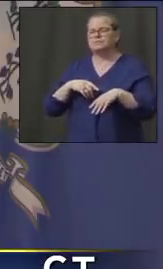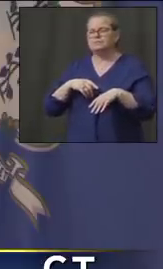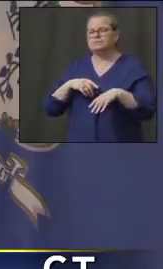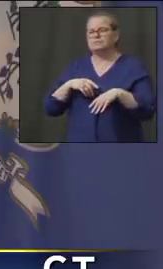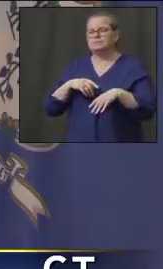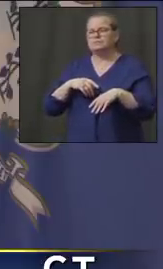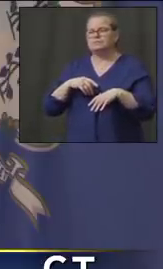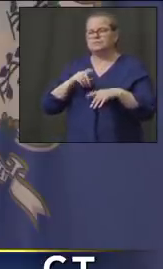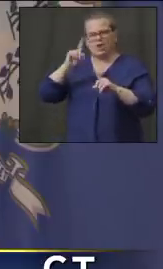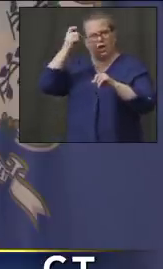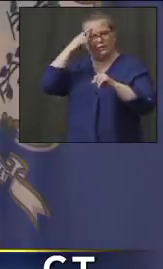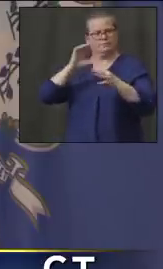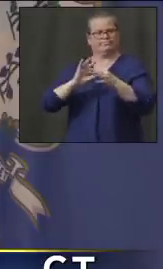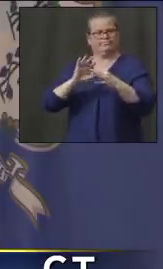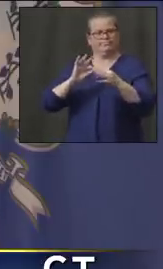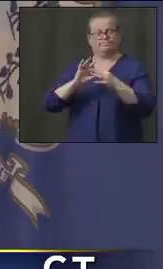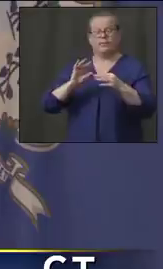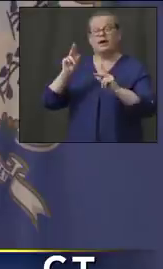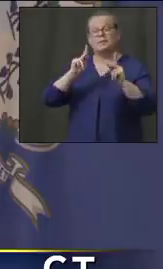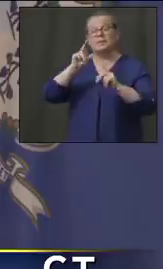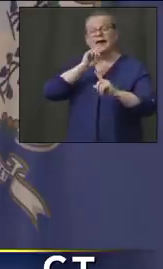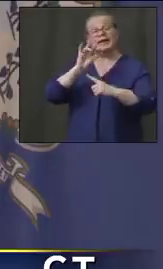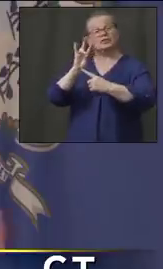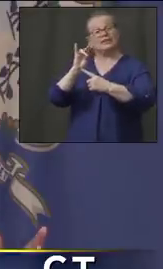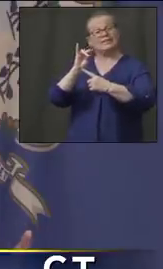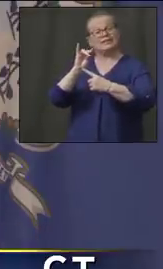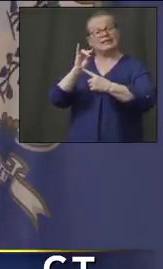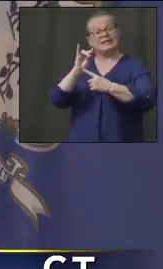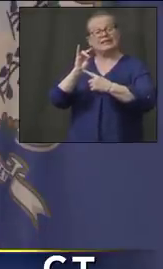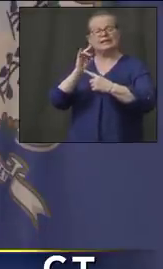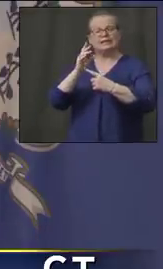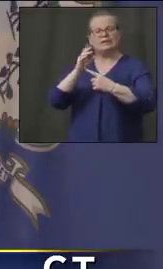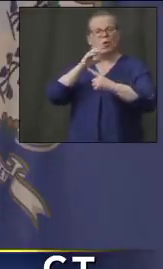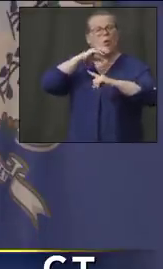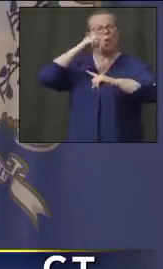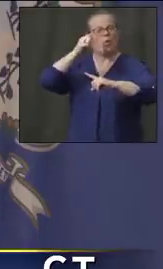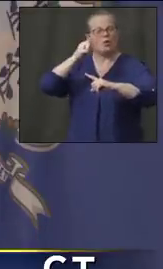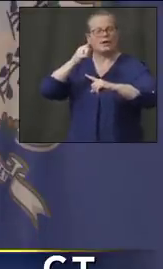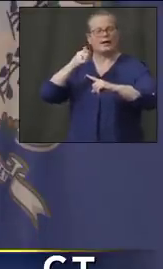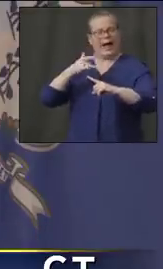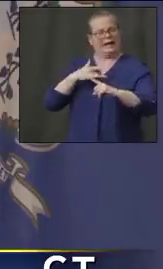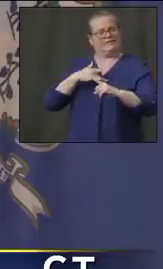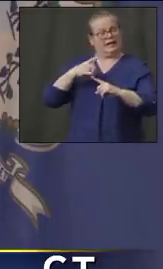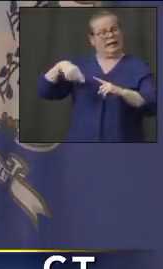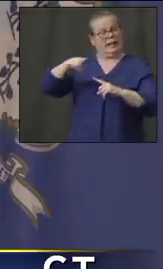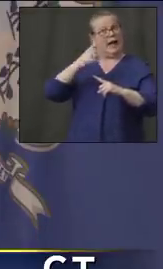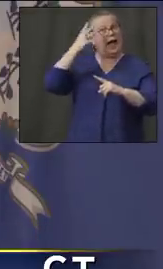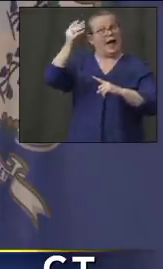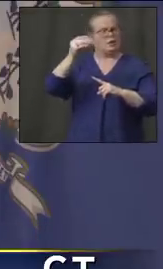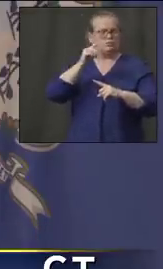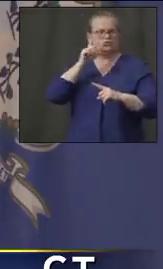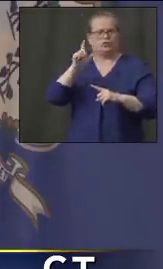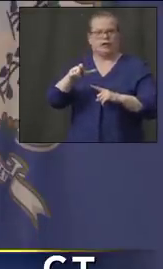it's still unsafe for them to go out, even on May 20th, to some place where there's a group. Right now, the folks who are older